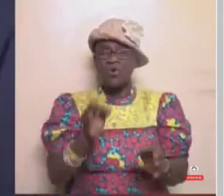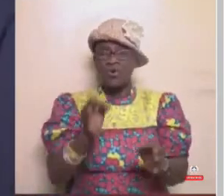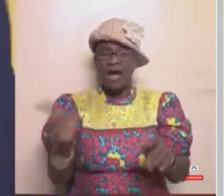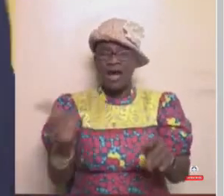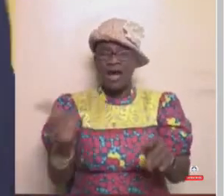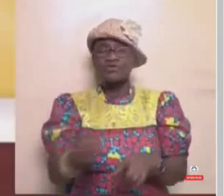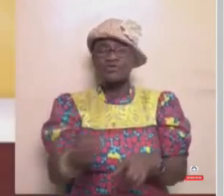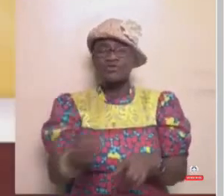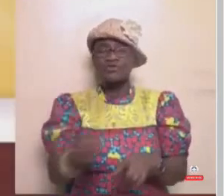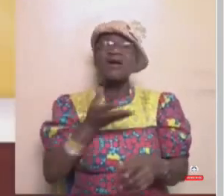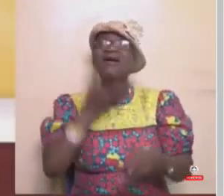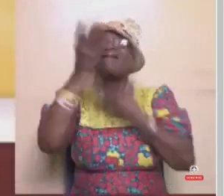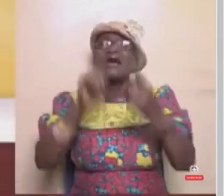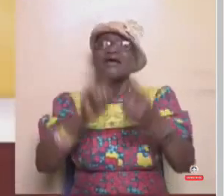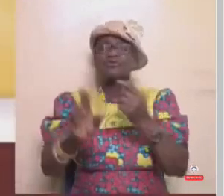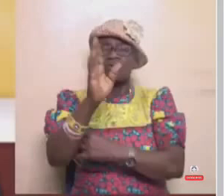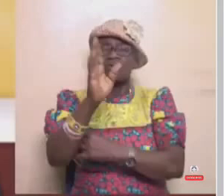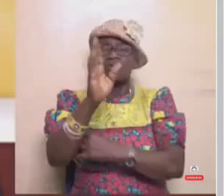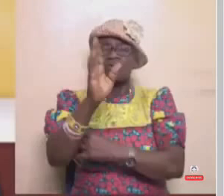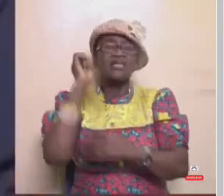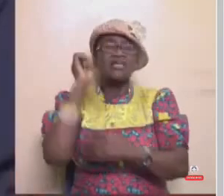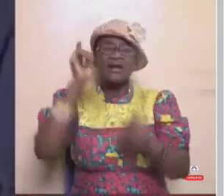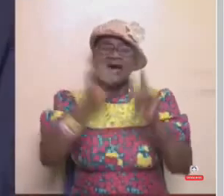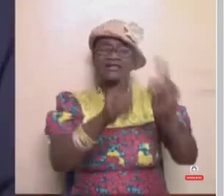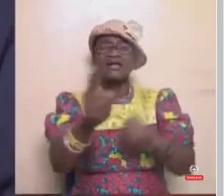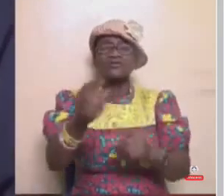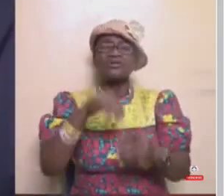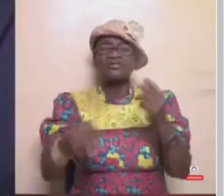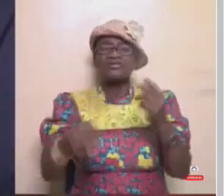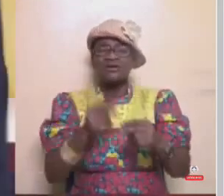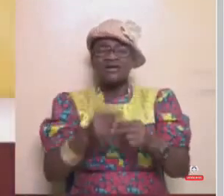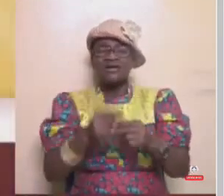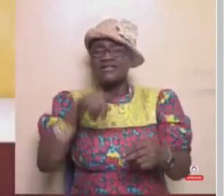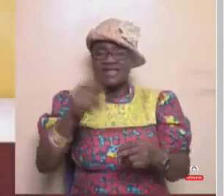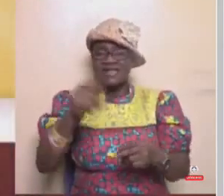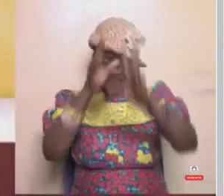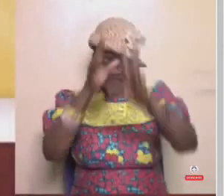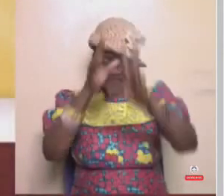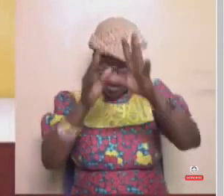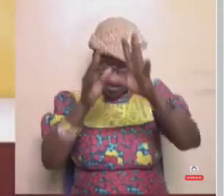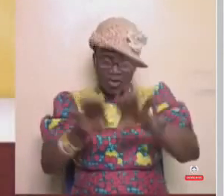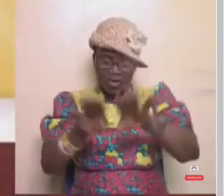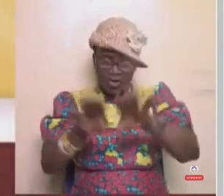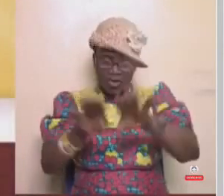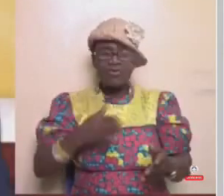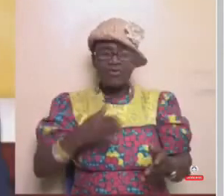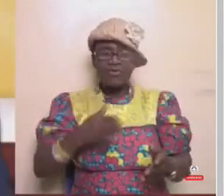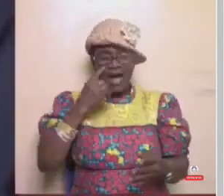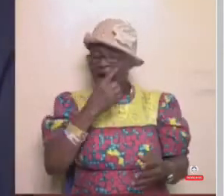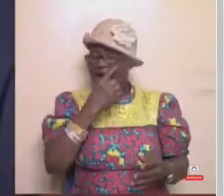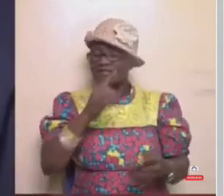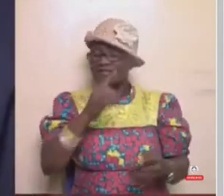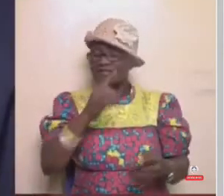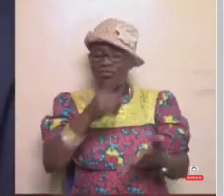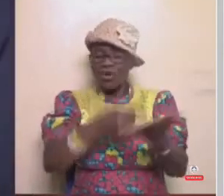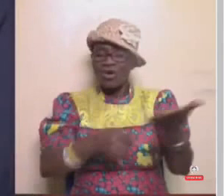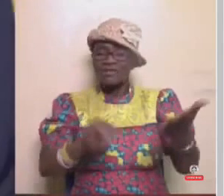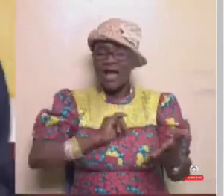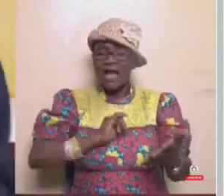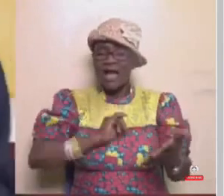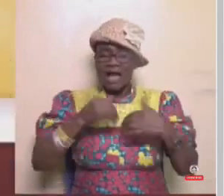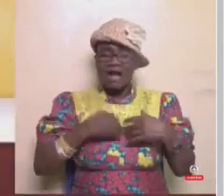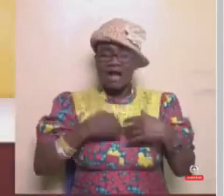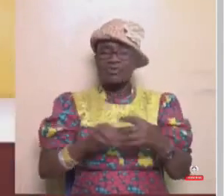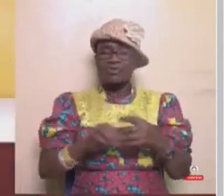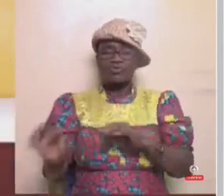Jesus' name. Amen. Say, Father, open my eyes to what I have to do